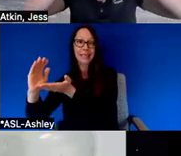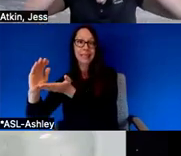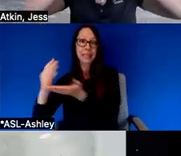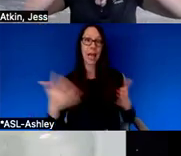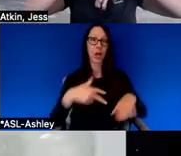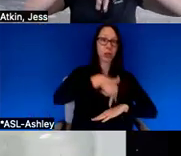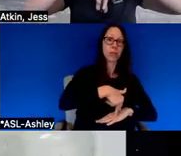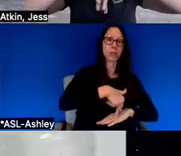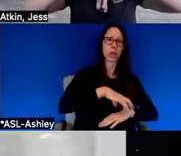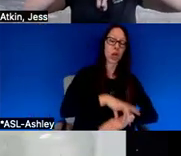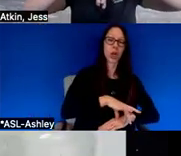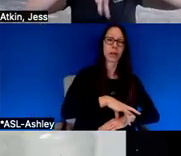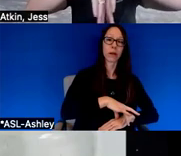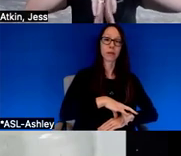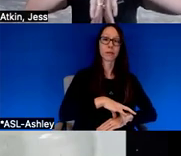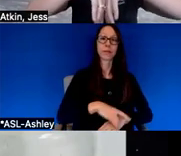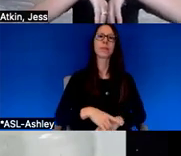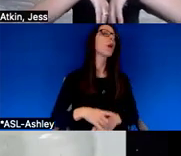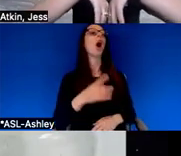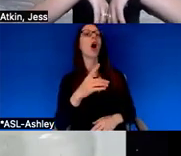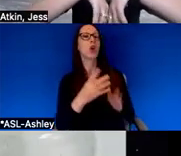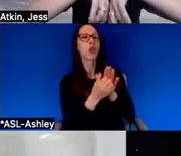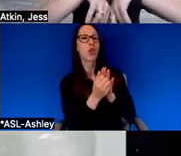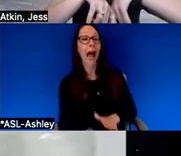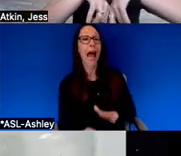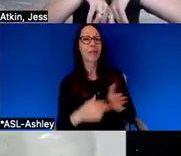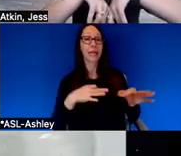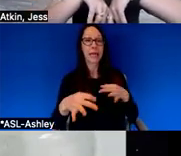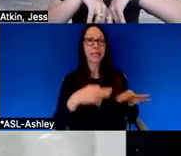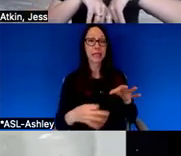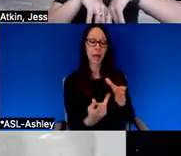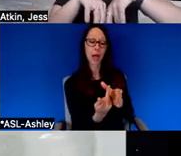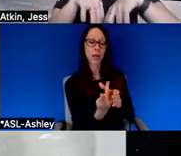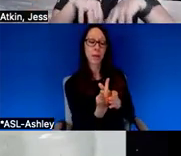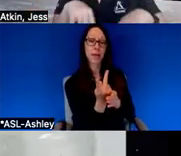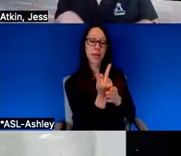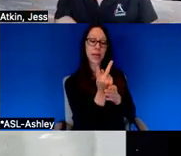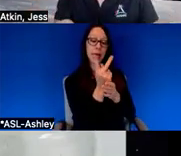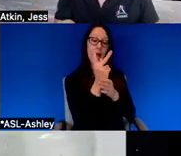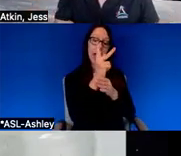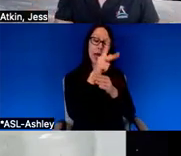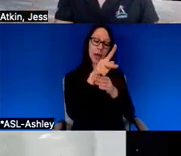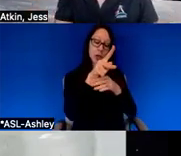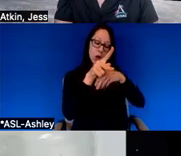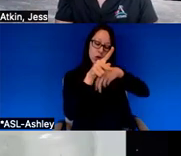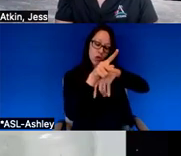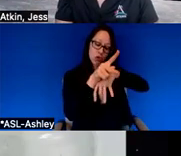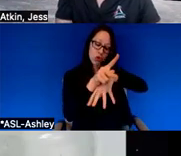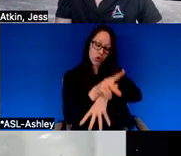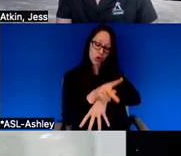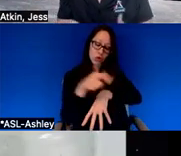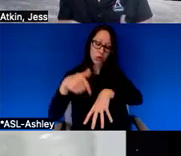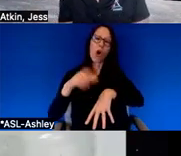that tells them to grow their roots downwards and anchor into the soil to reach out and grab nutrients and